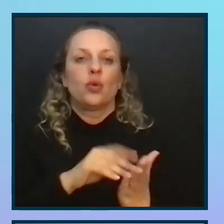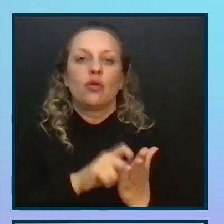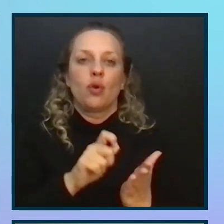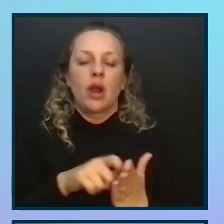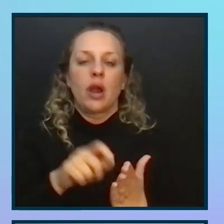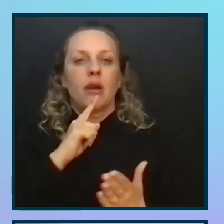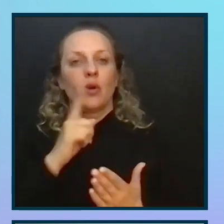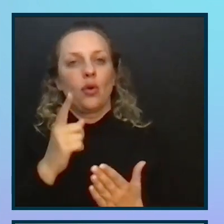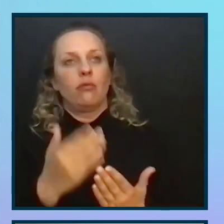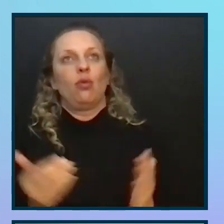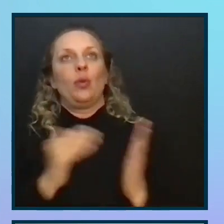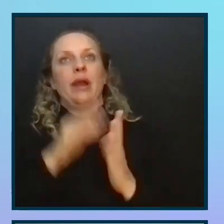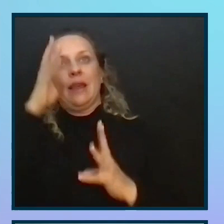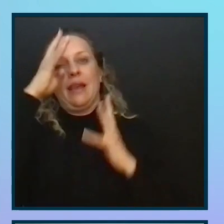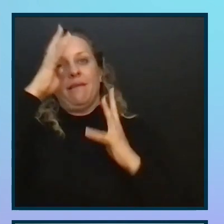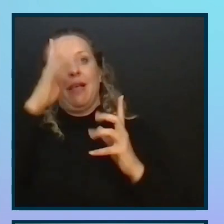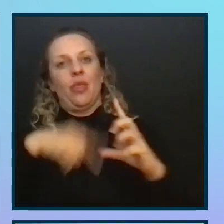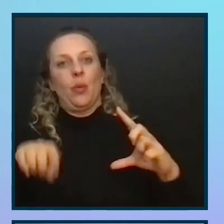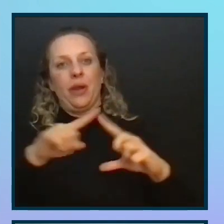reinvent the wheel, right?